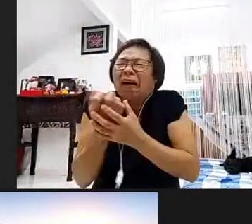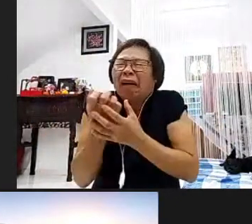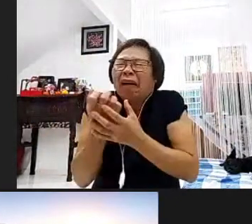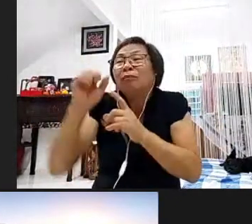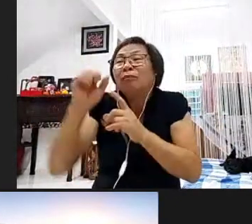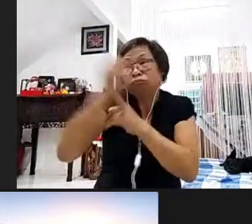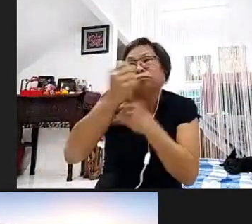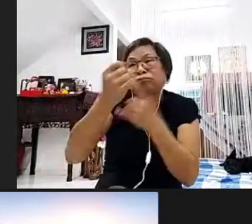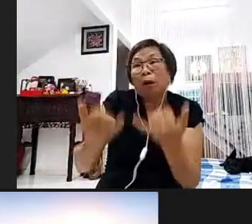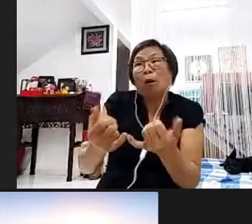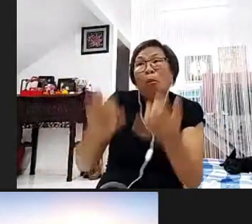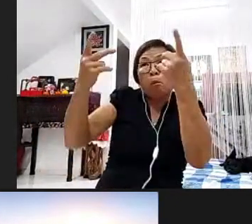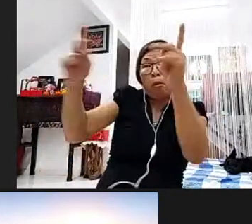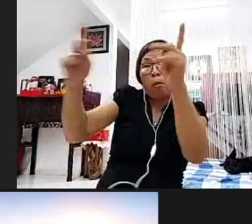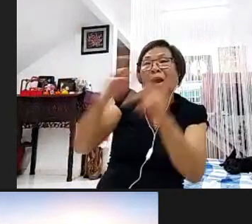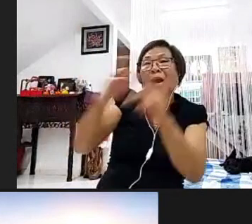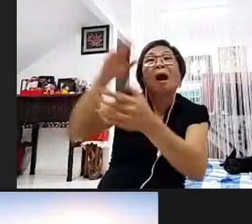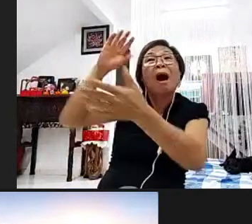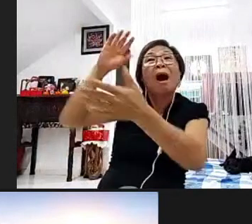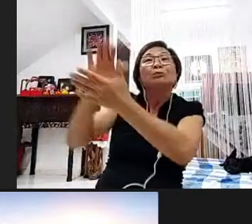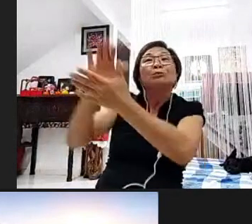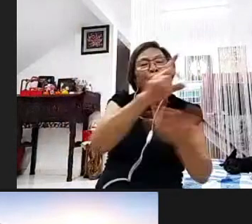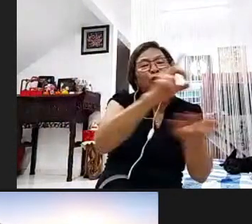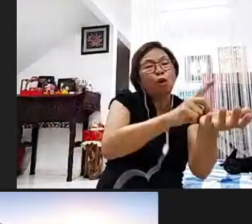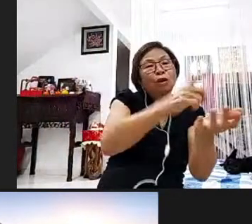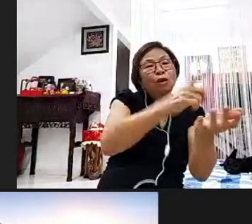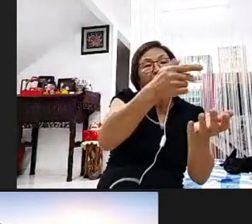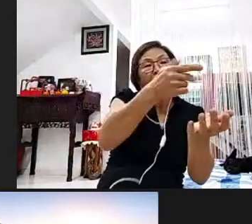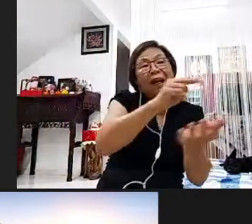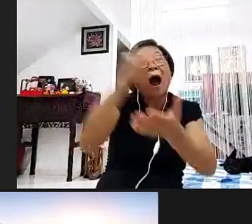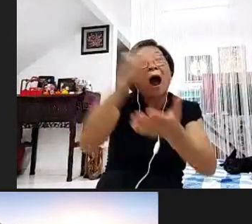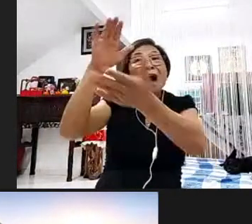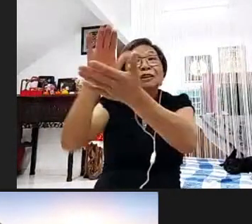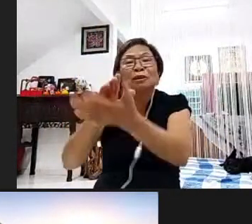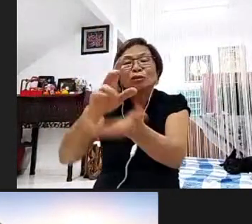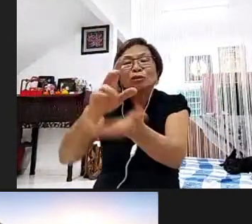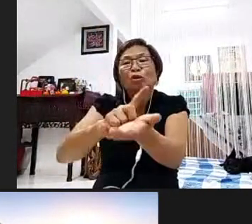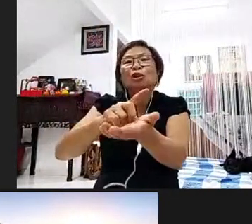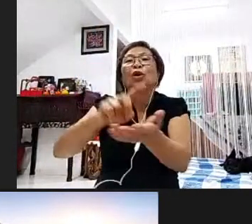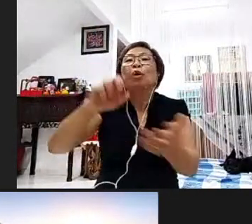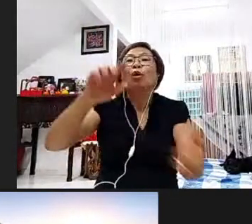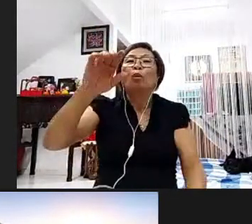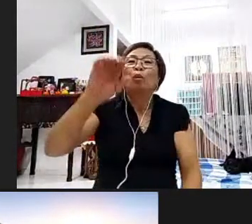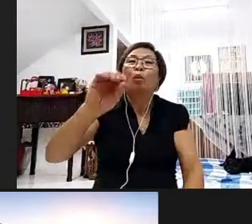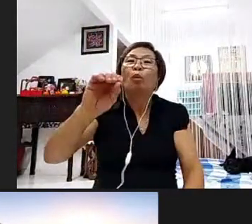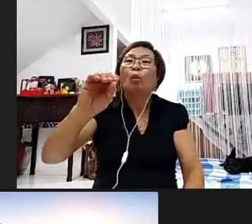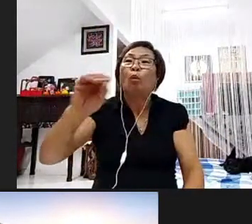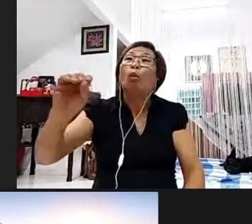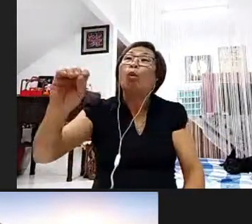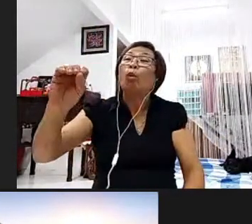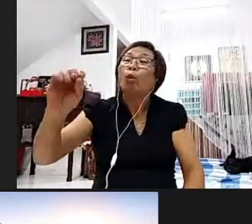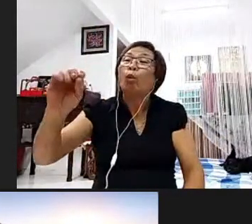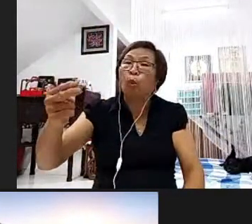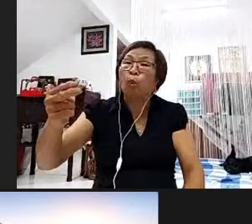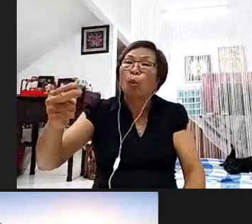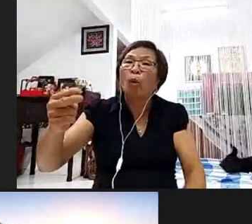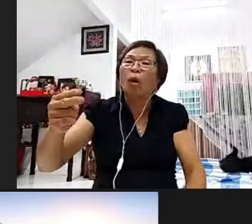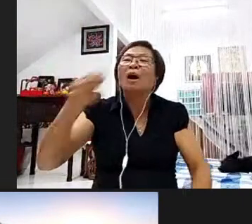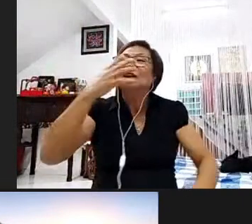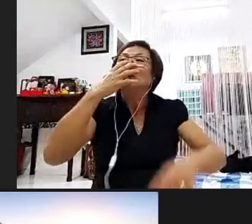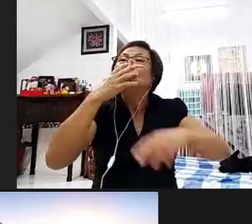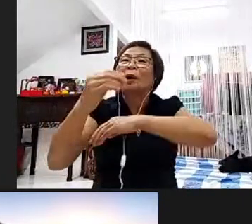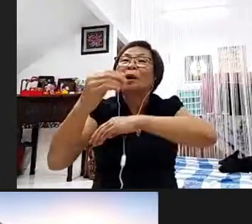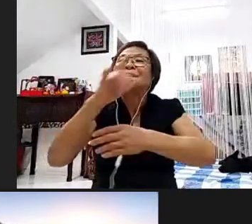And Dr. Gan and her husband, Dr. Wu, actually founded our Seremban Sudama Buddhist